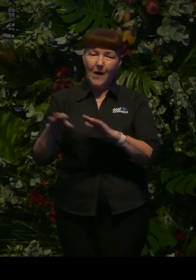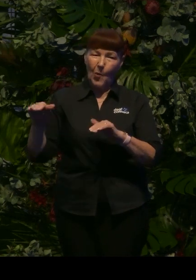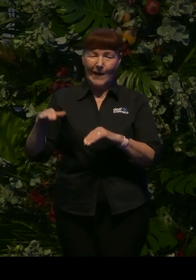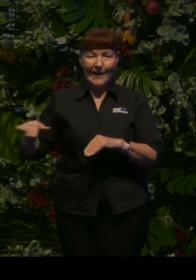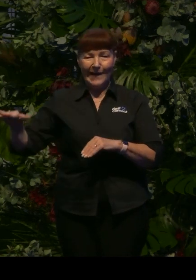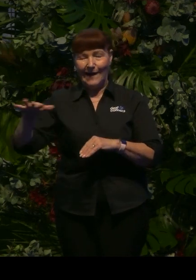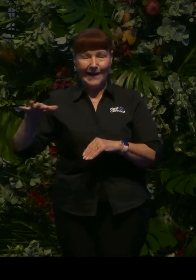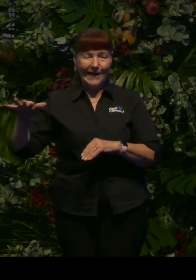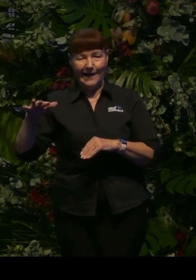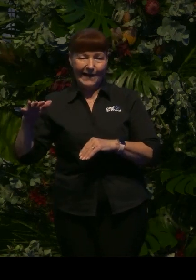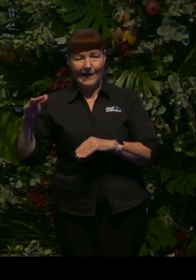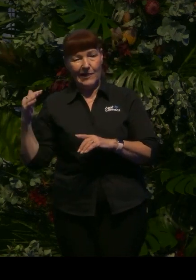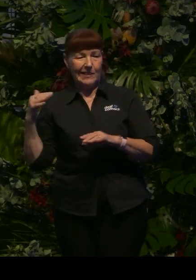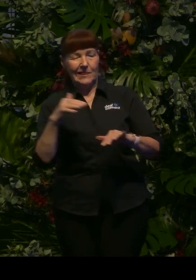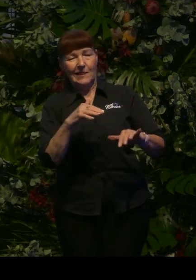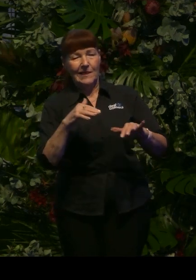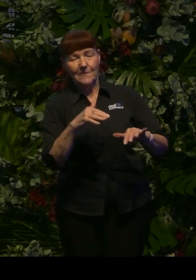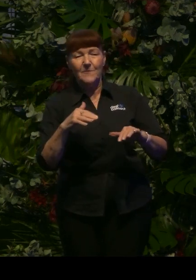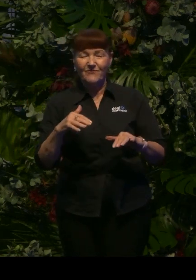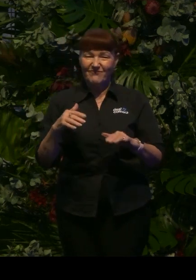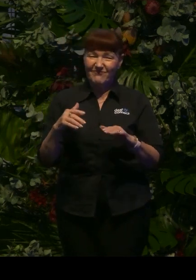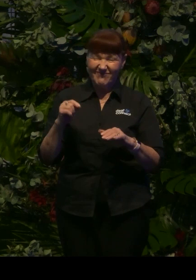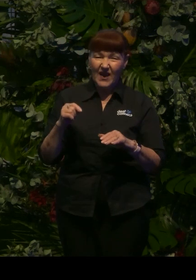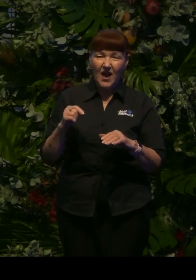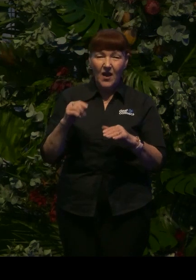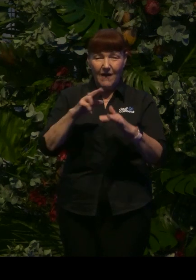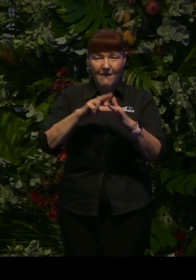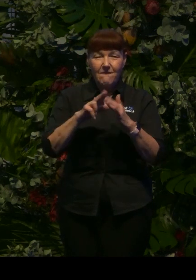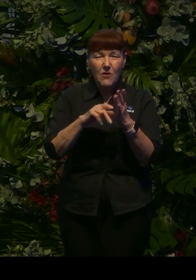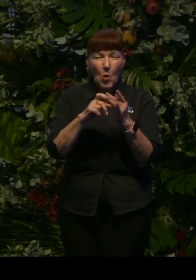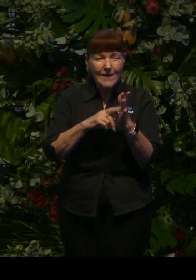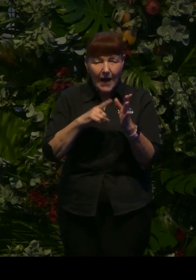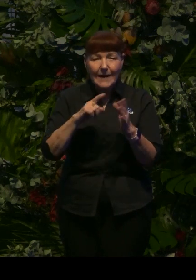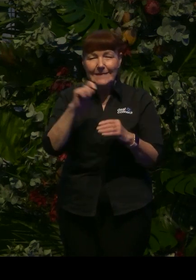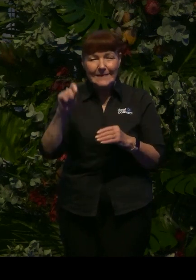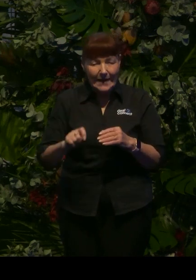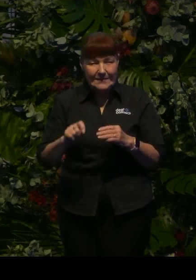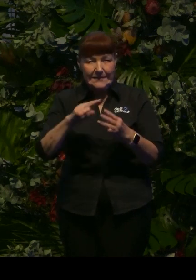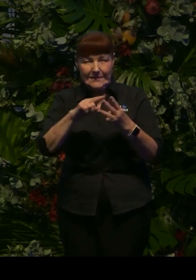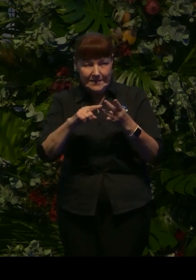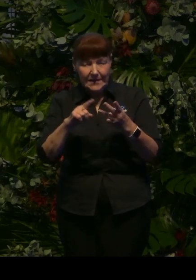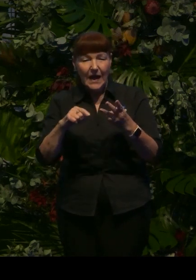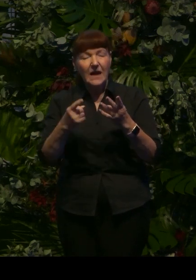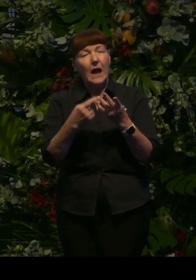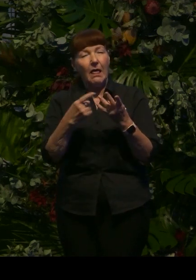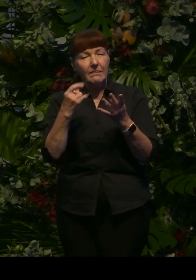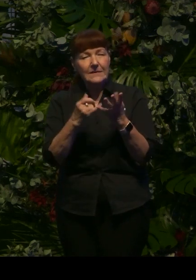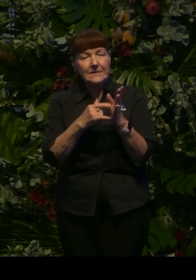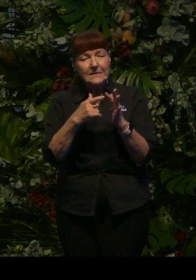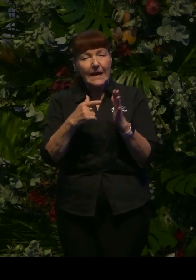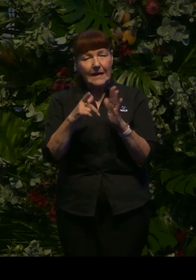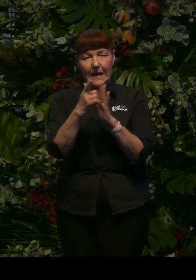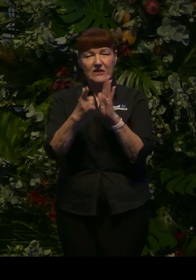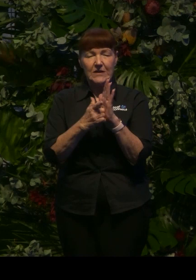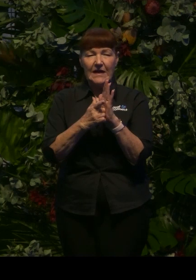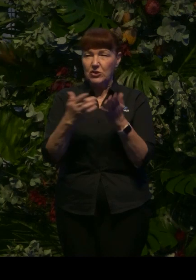Fox News, conservative governors such as Florida's DeSantis and Texas's Abbott, as well as state legislators across